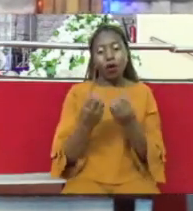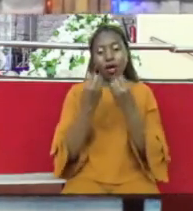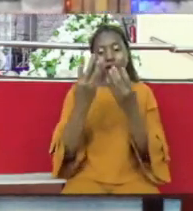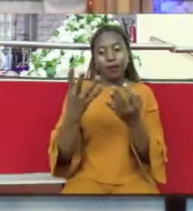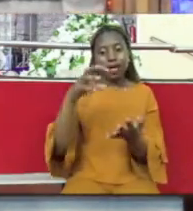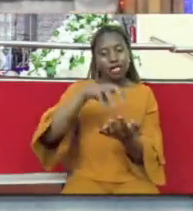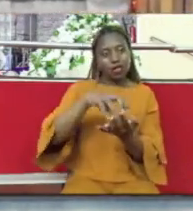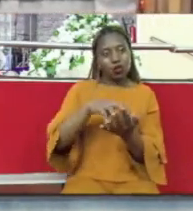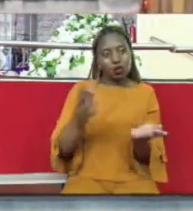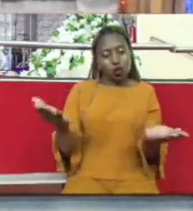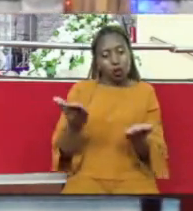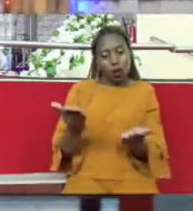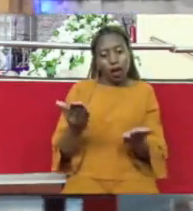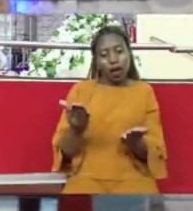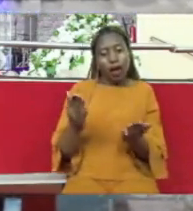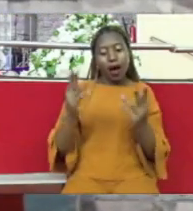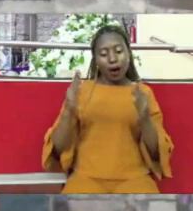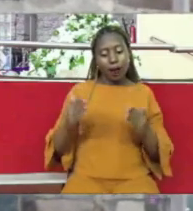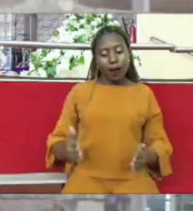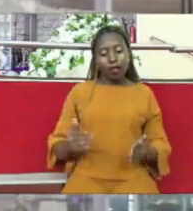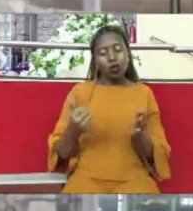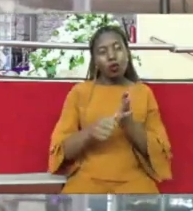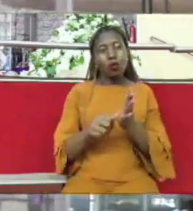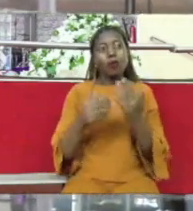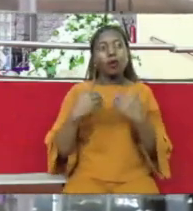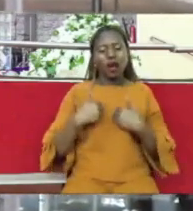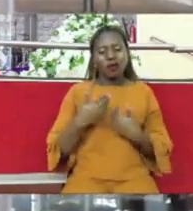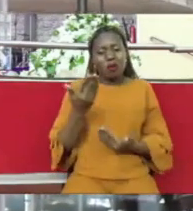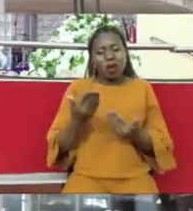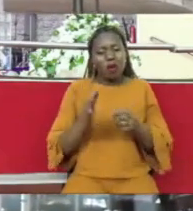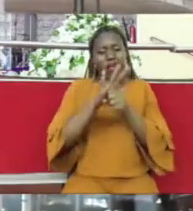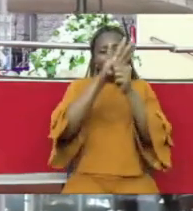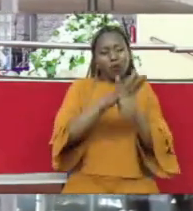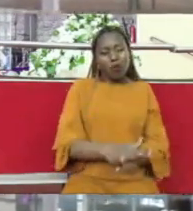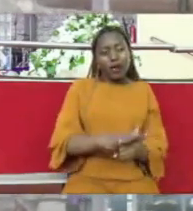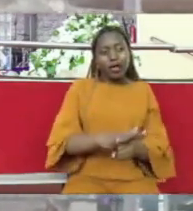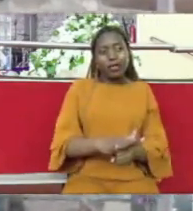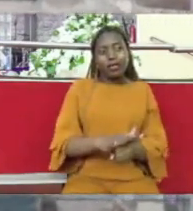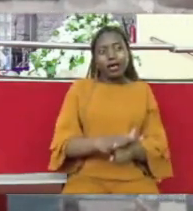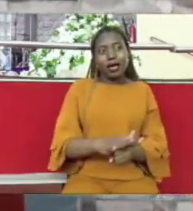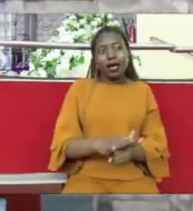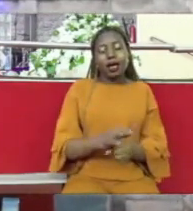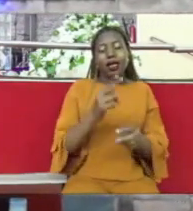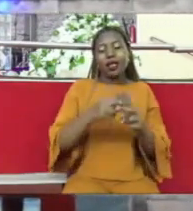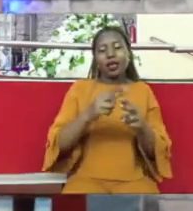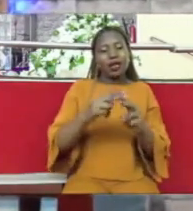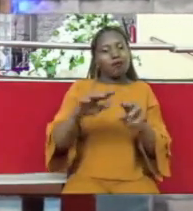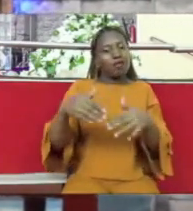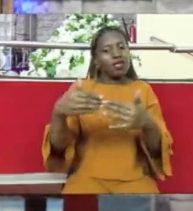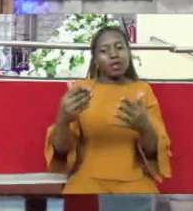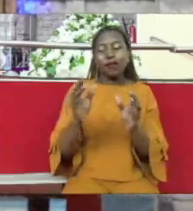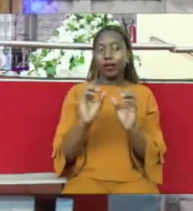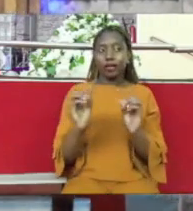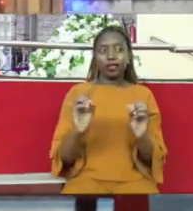through an issue, someone has been oppressed by an issue, normally their names are not mentioned. Na tukiangalia maandiko, tukiona mtu